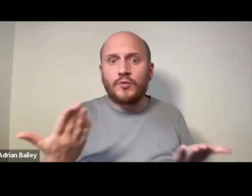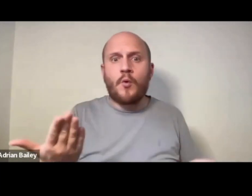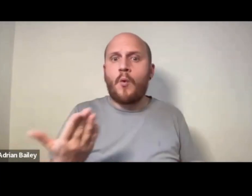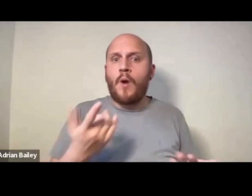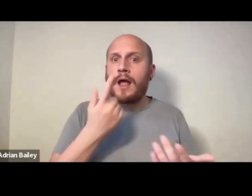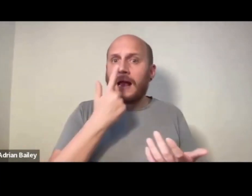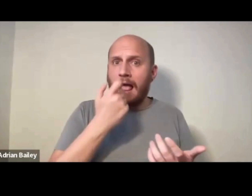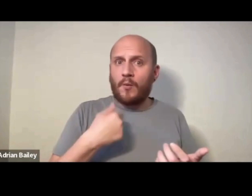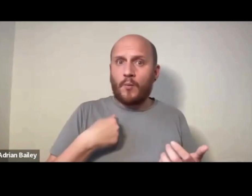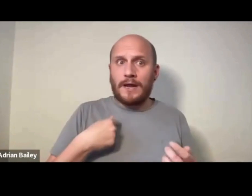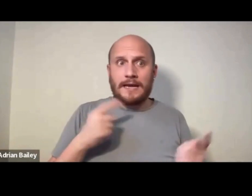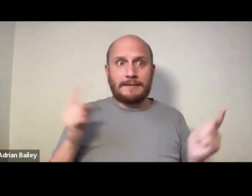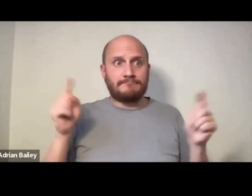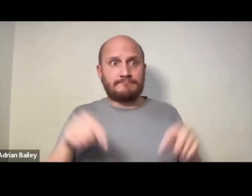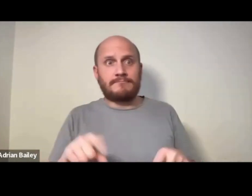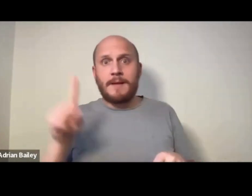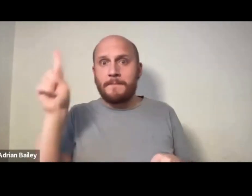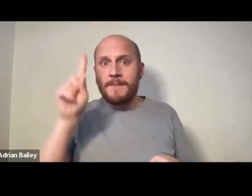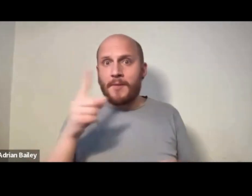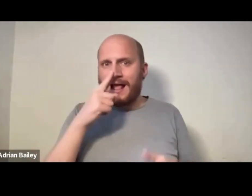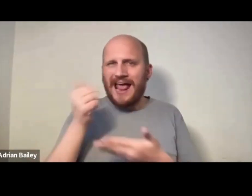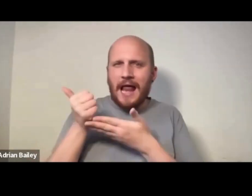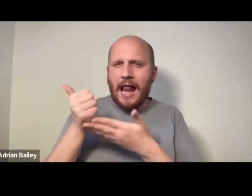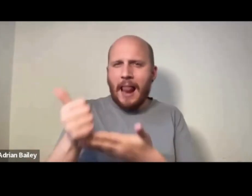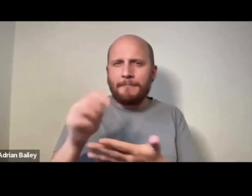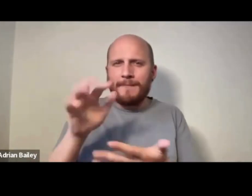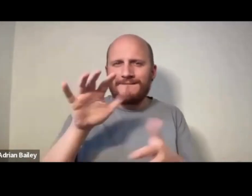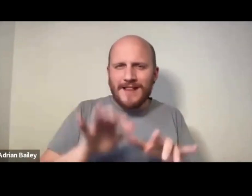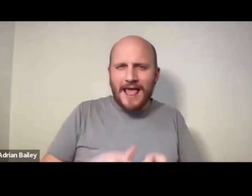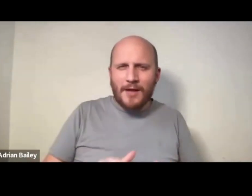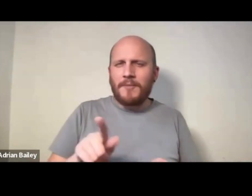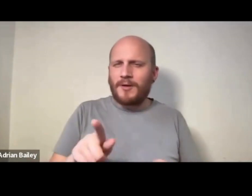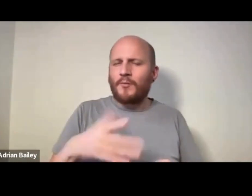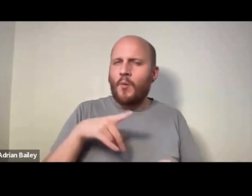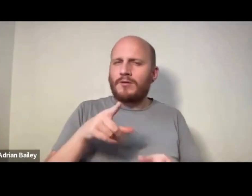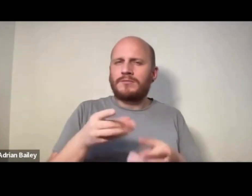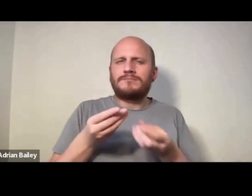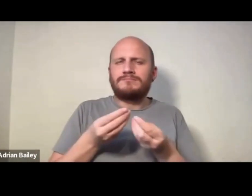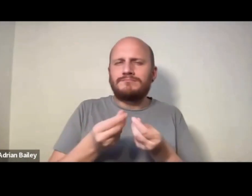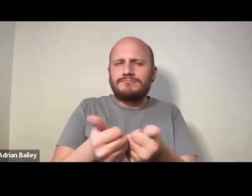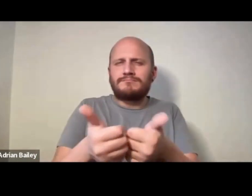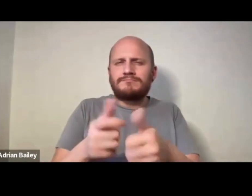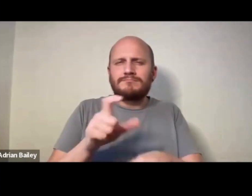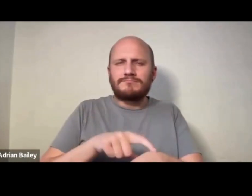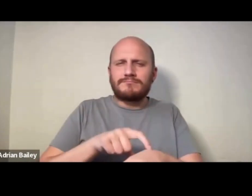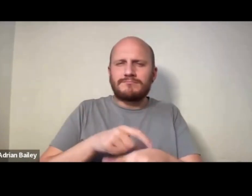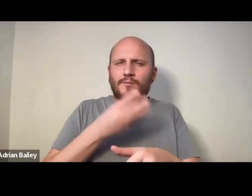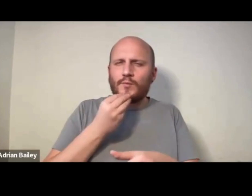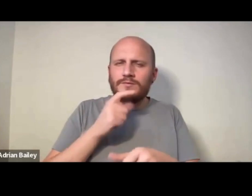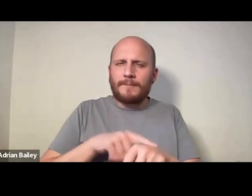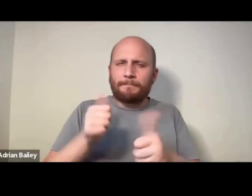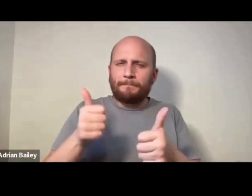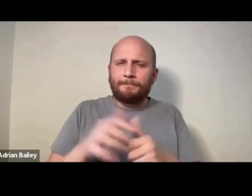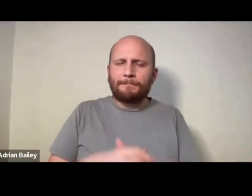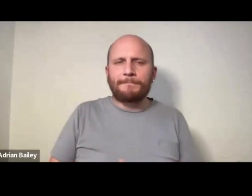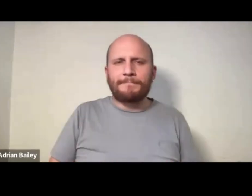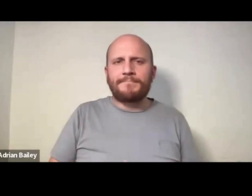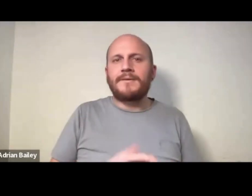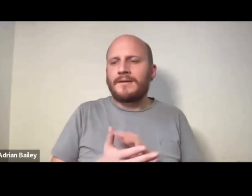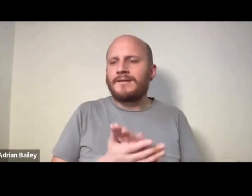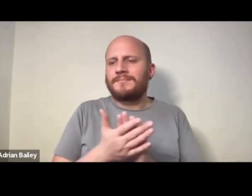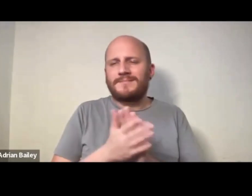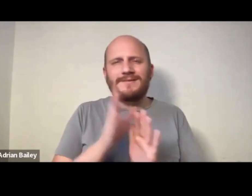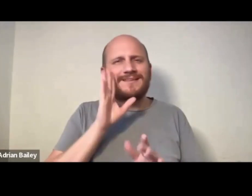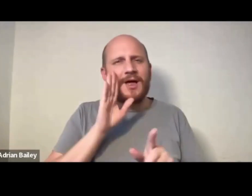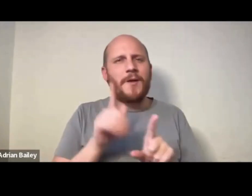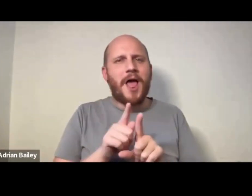having people there who can help them fill it out somehow, but how can that be more efficient as well? Yeah, and that's really, it sounds like self-selection as well, doesn't it? Like the